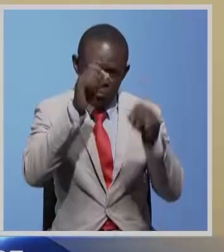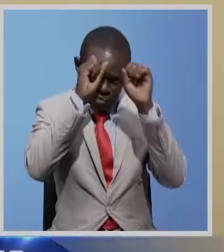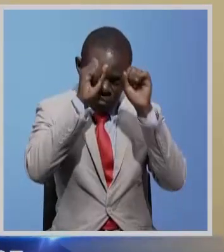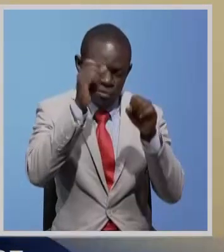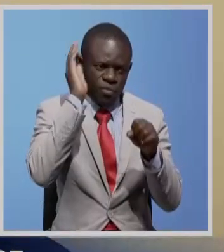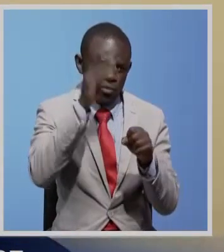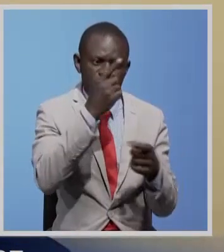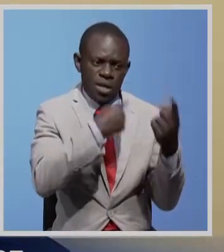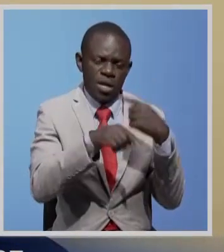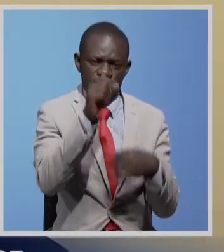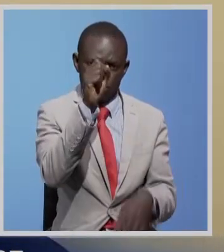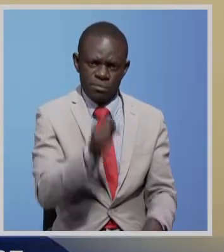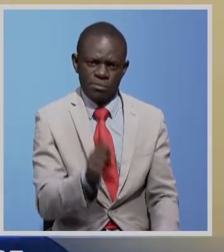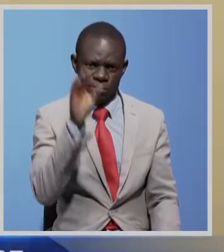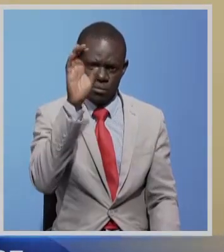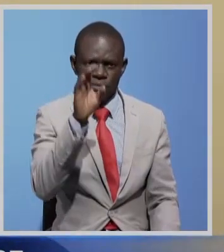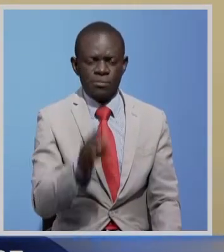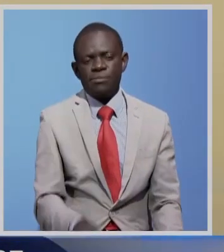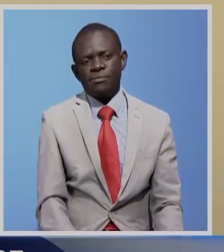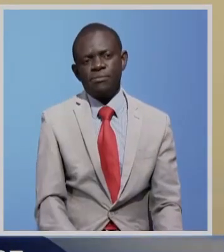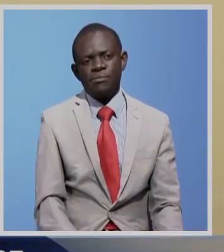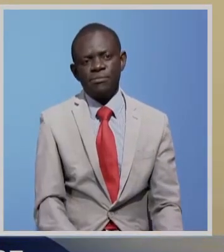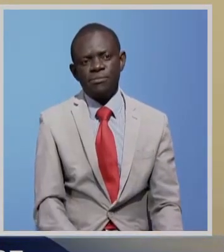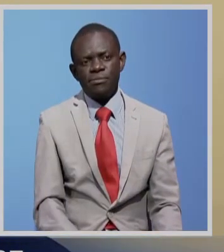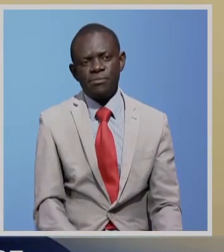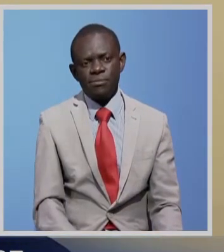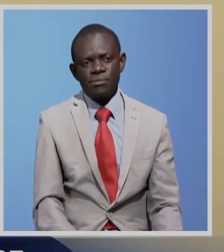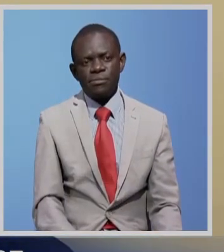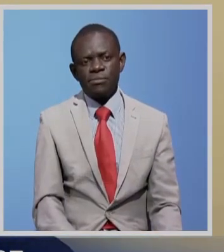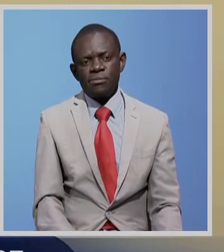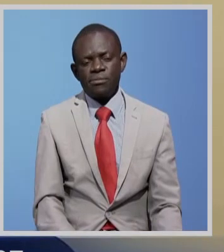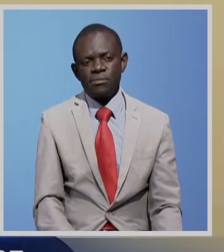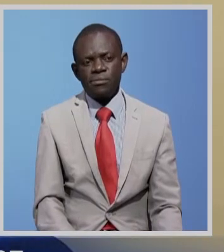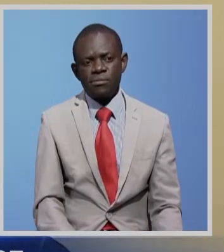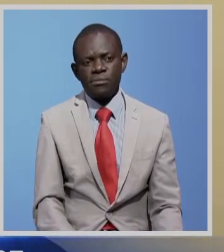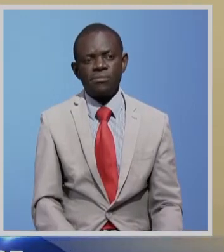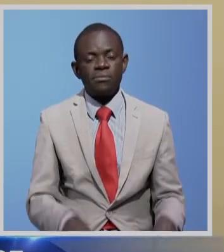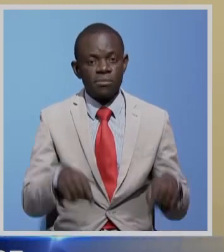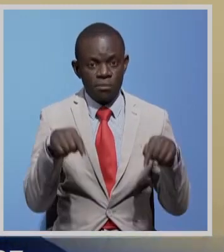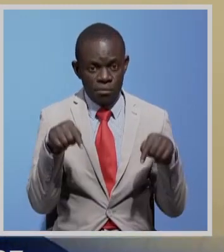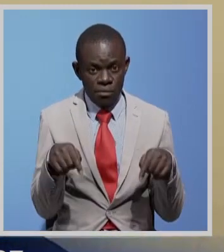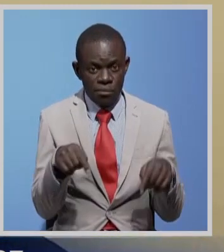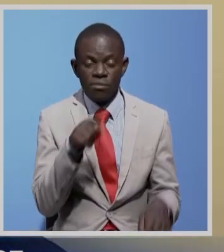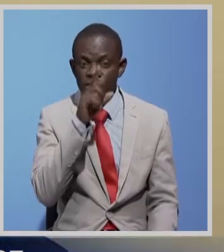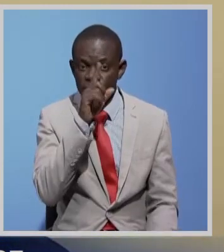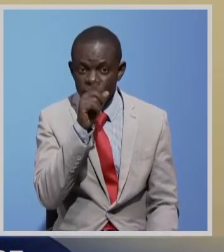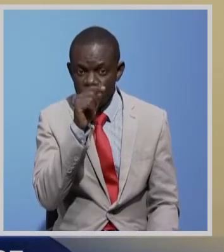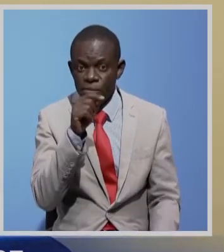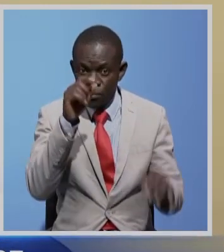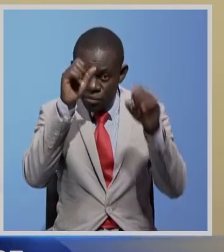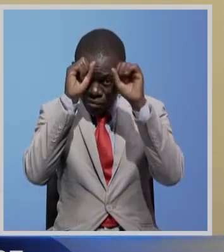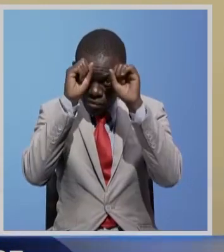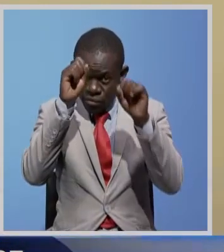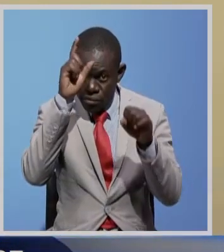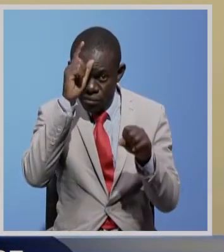visit, he will, in Livingstone, break ground for the construction of